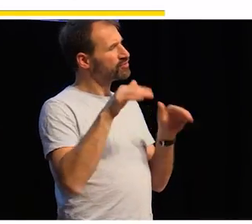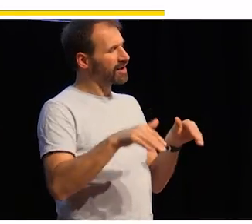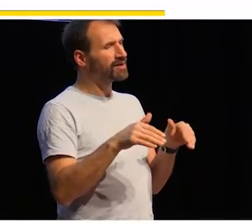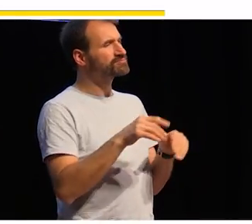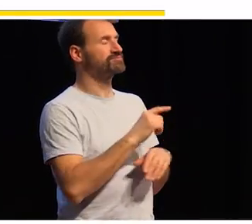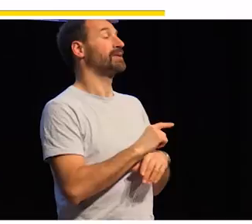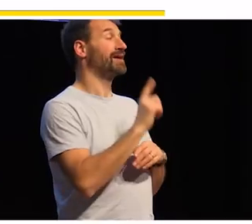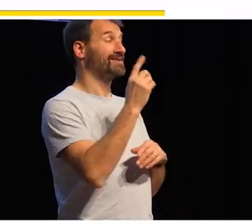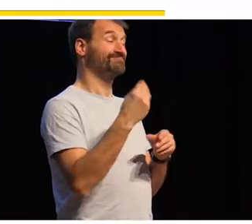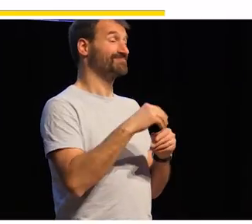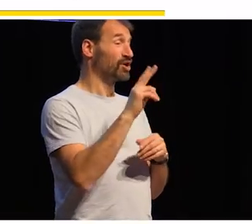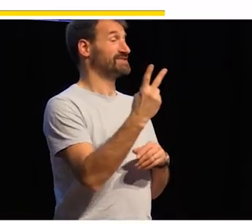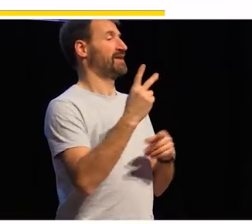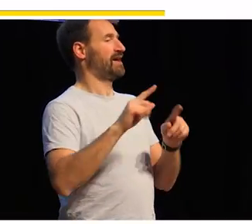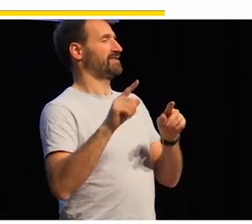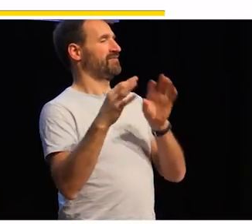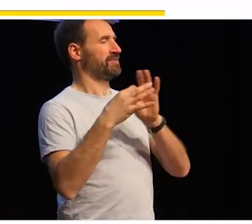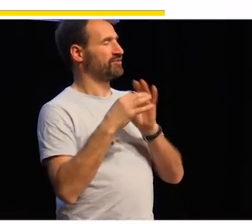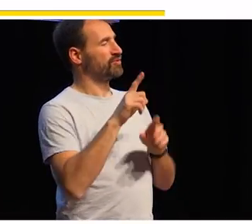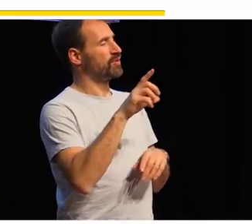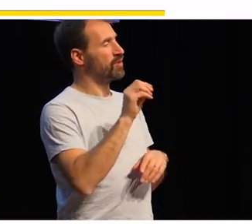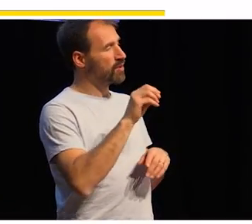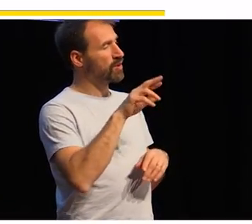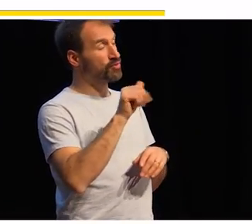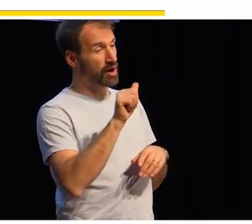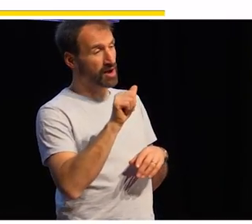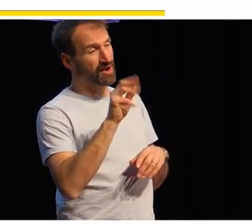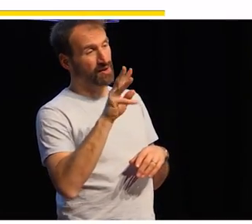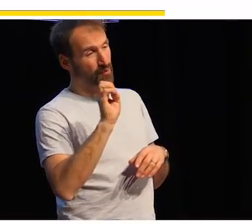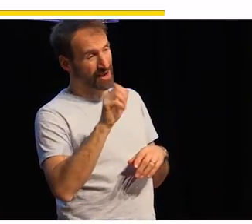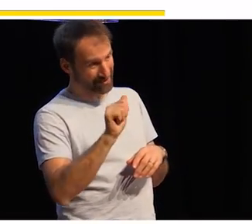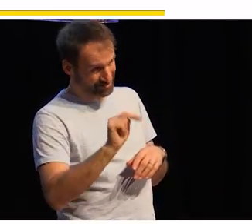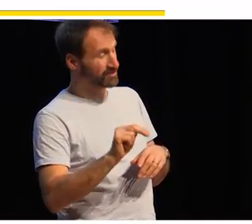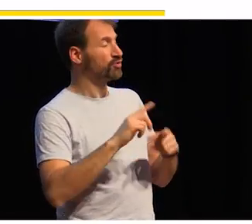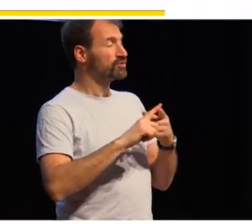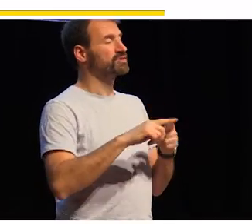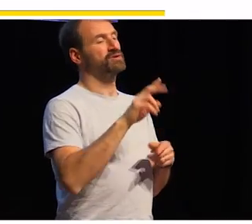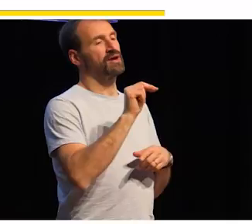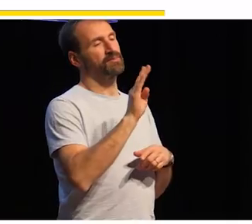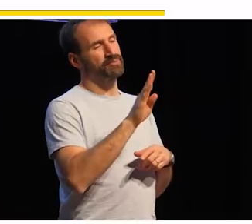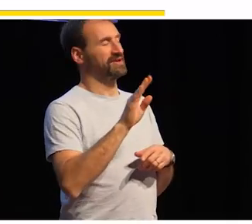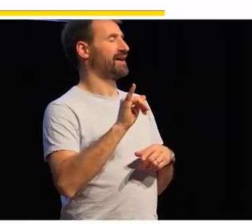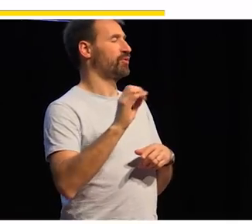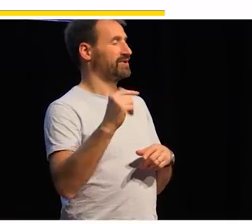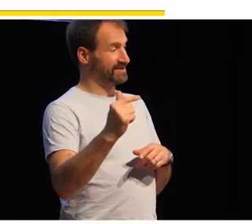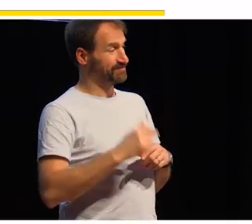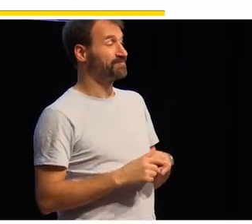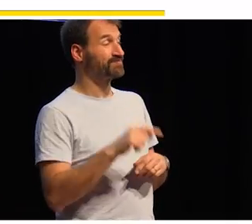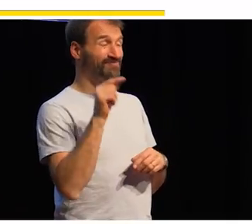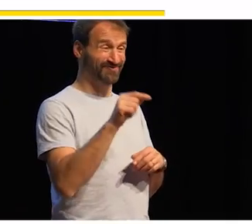technologies, which is LoRaWAN and NB-IoT. The difference between our conventional cellular wireless technology